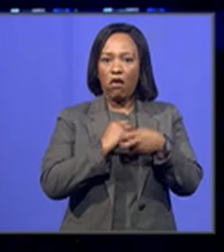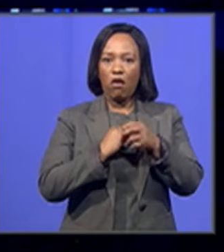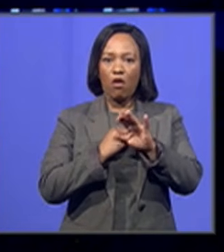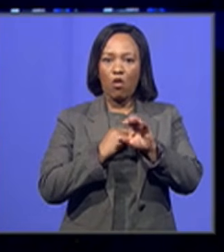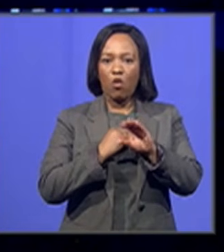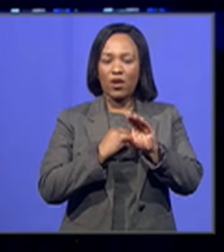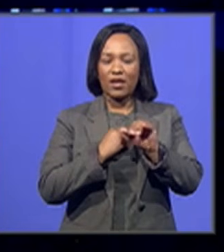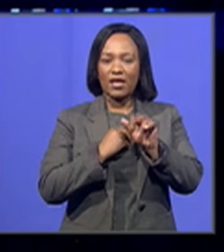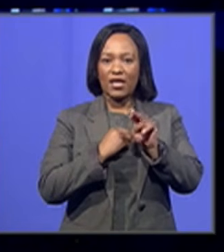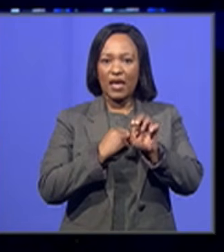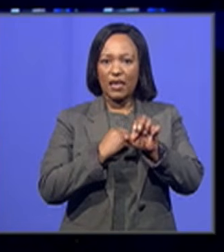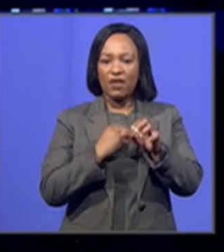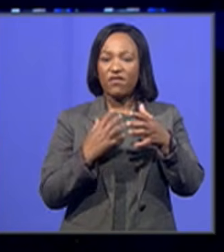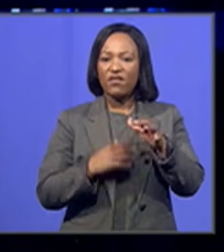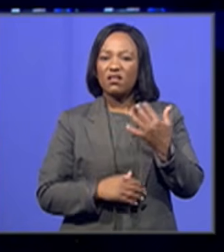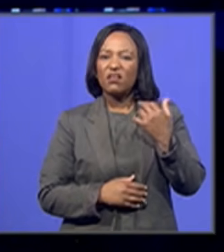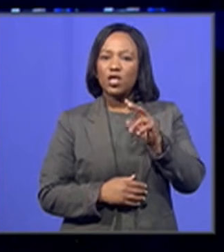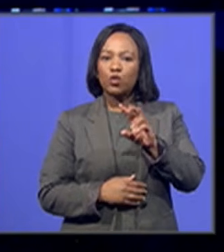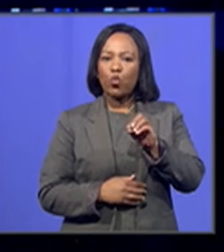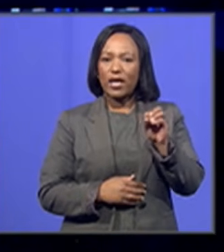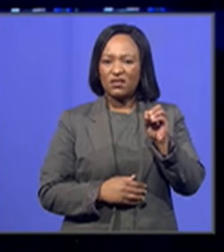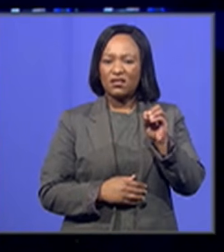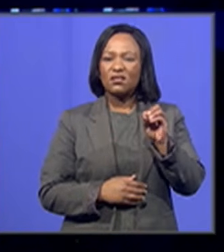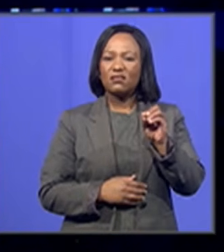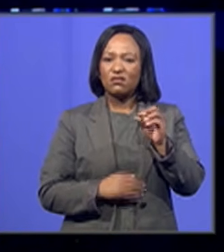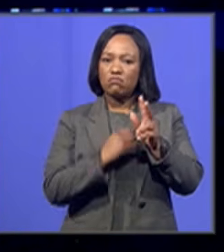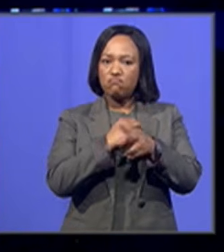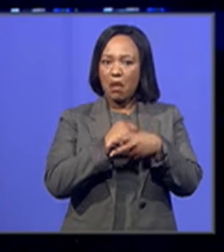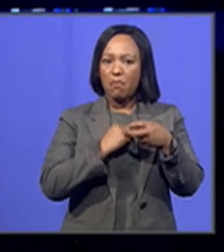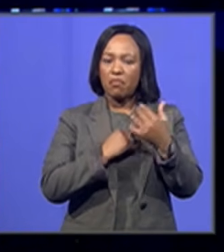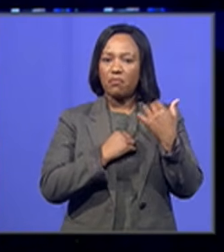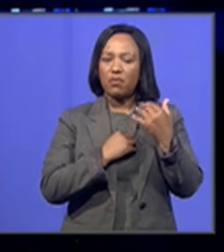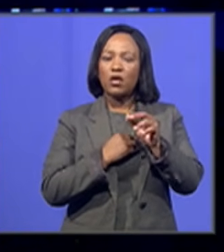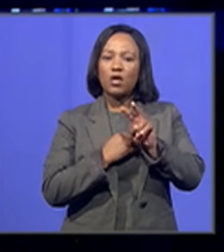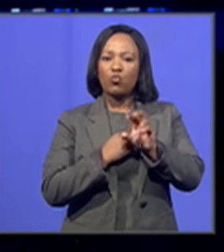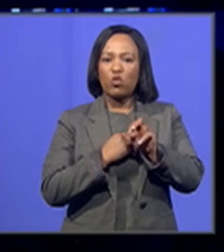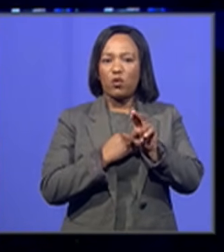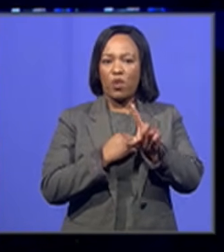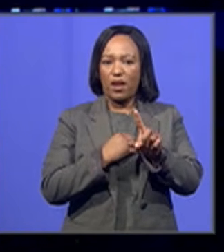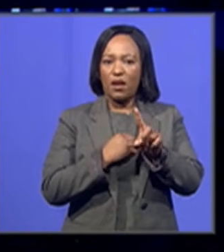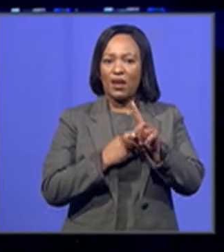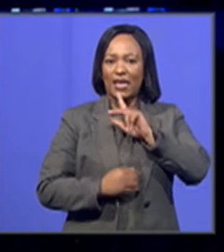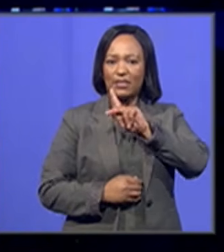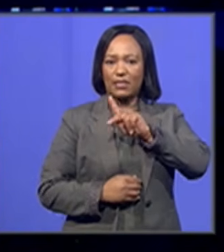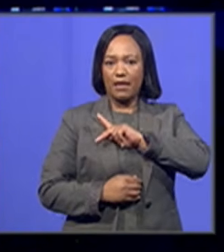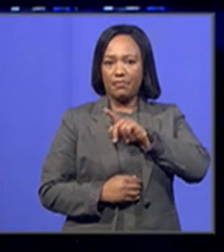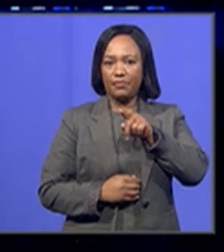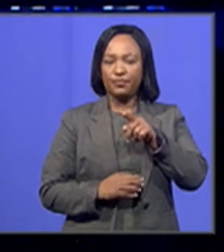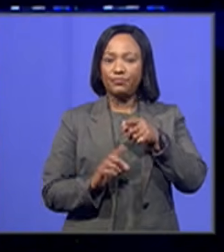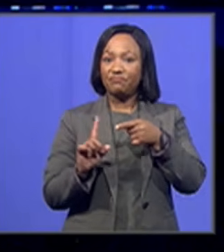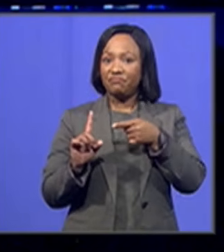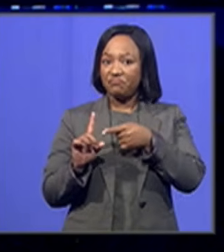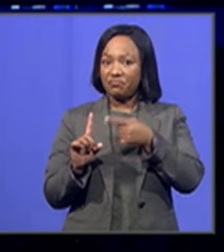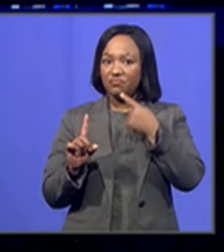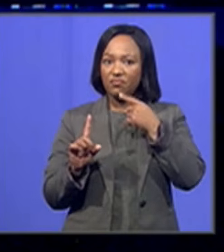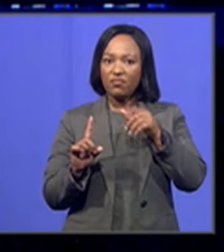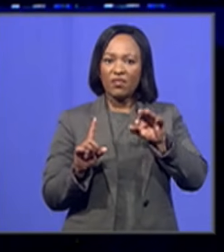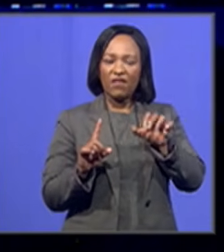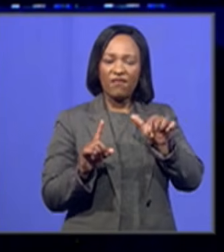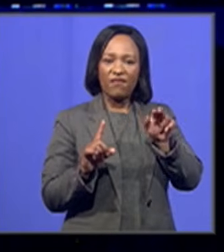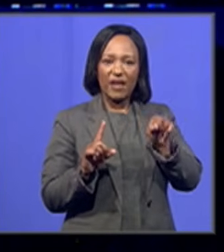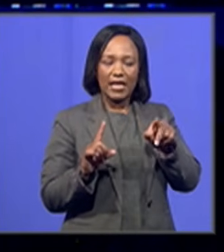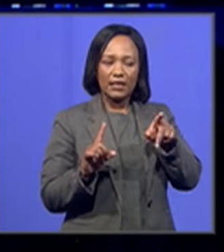tse dimilione tse 200 Port Shepstone ka selemo sa 2021. Jacob o re Flynn o bile le maikemisetso a ho fana ka bopaki